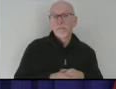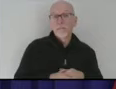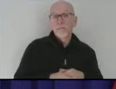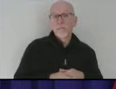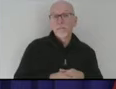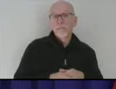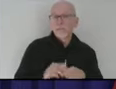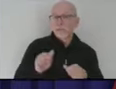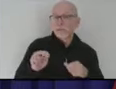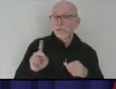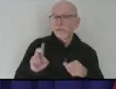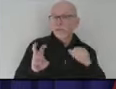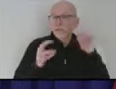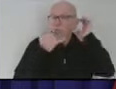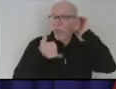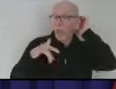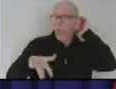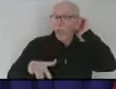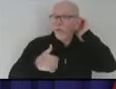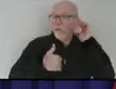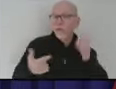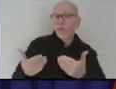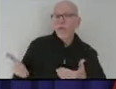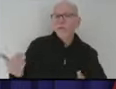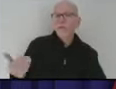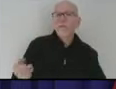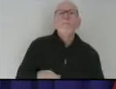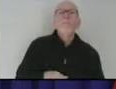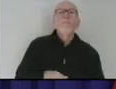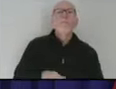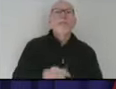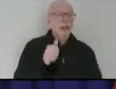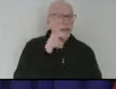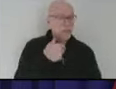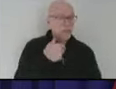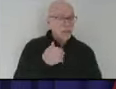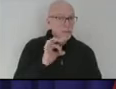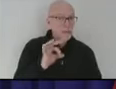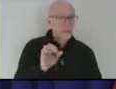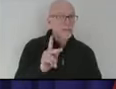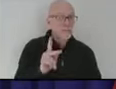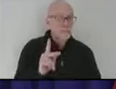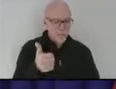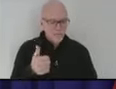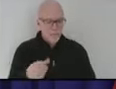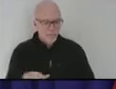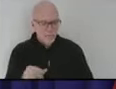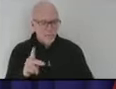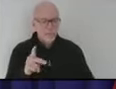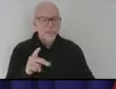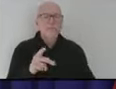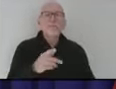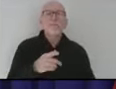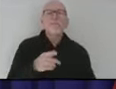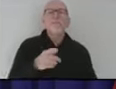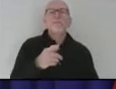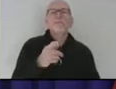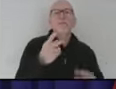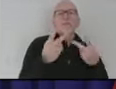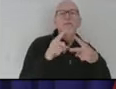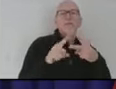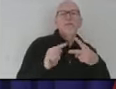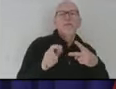Andrew, sorry, I hit a wrong button. Try again. Oh, can you hear me now? Yes. Hi, so I have two quick questions.